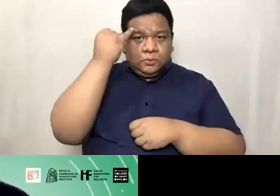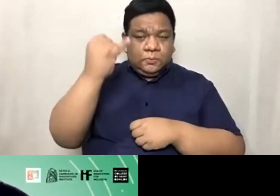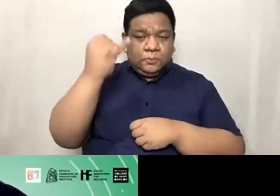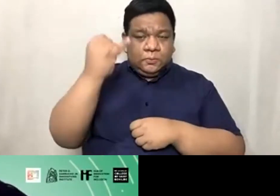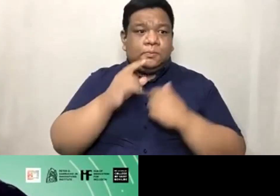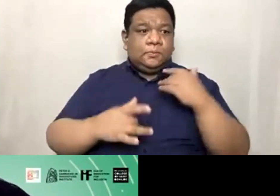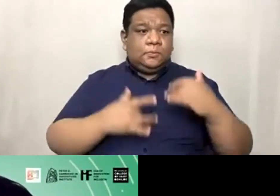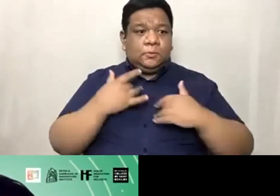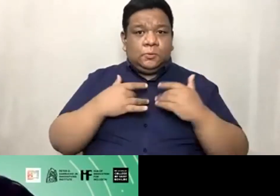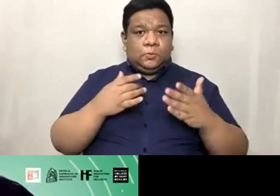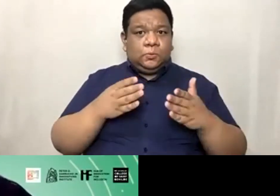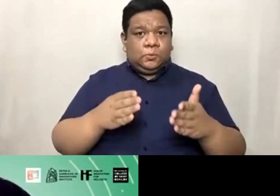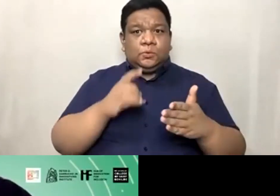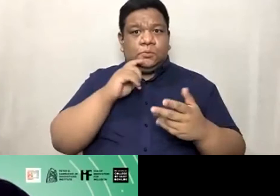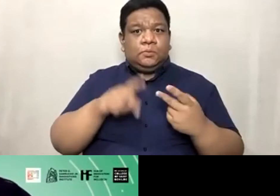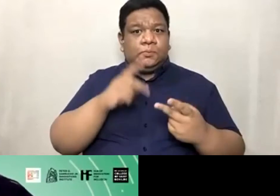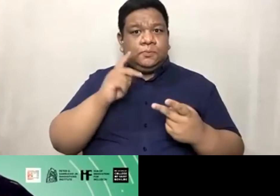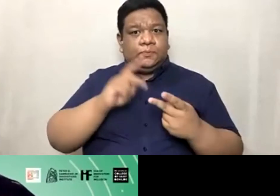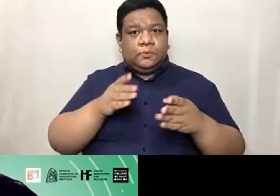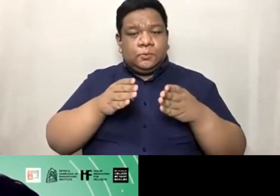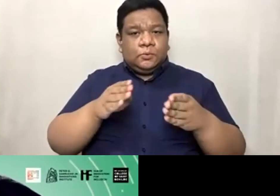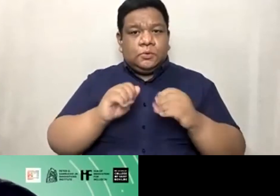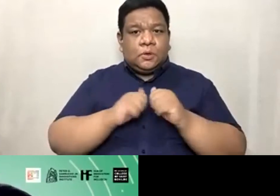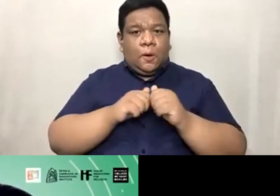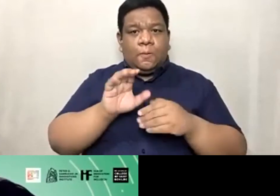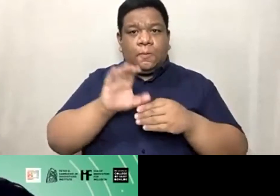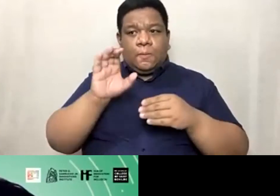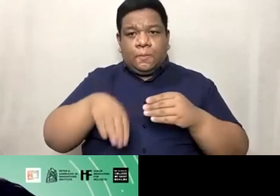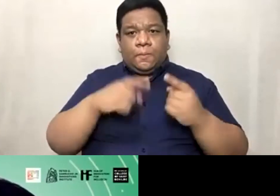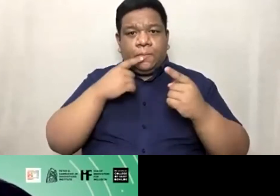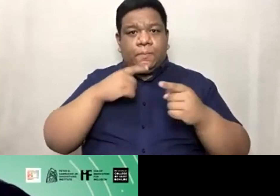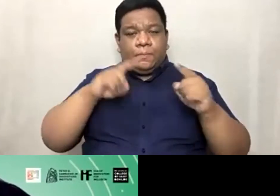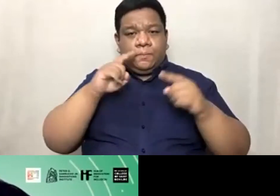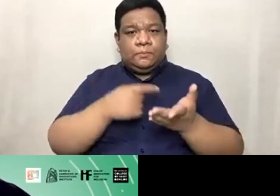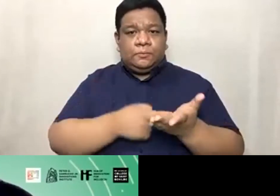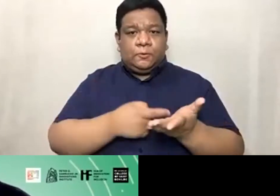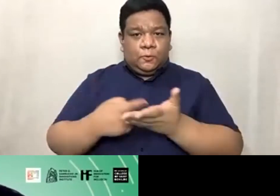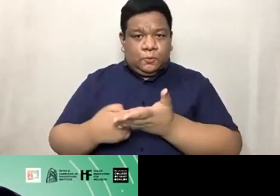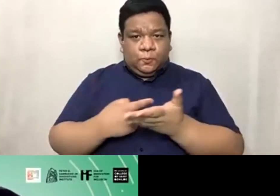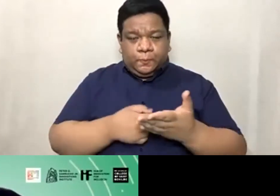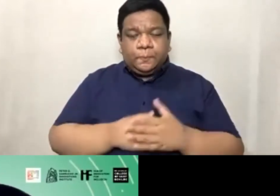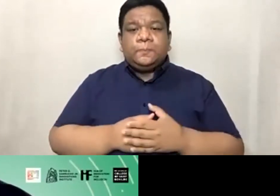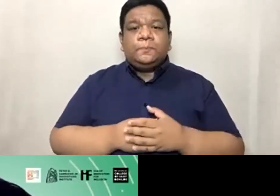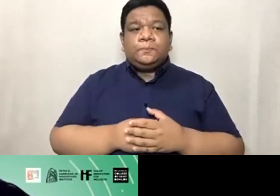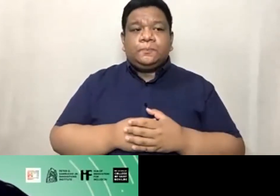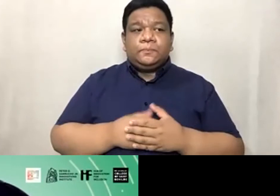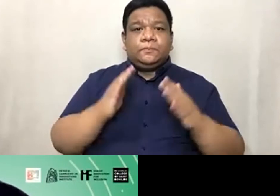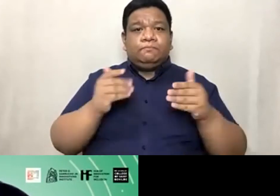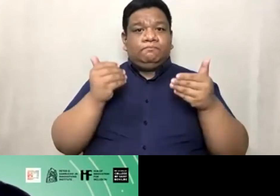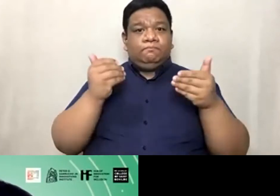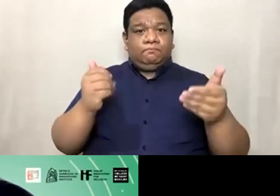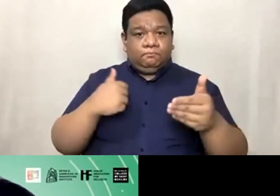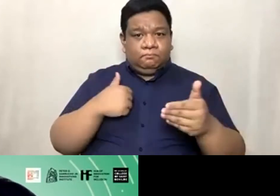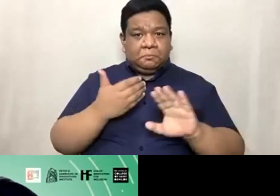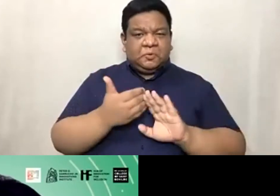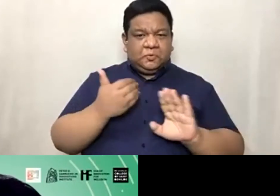and I think it's the perfect way for us to end and cap off these series of talks. So before I continue,